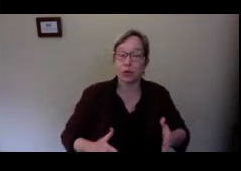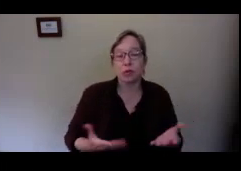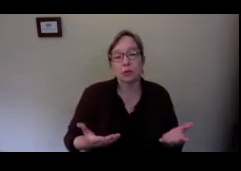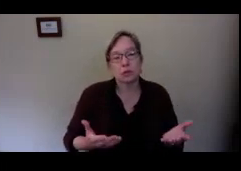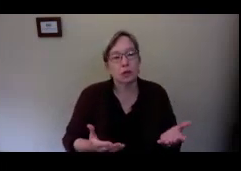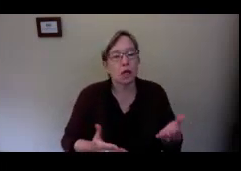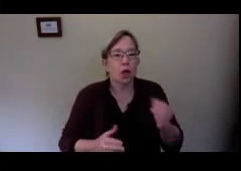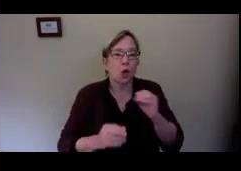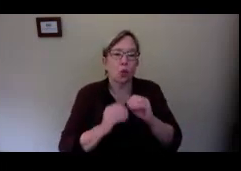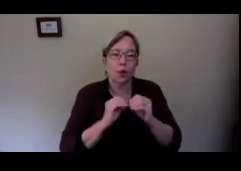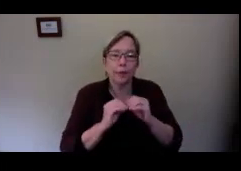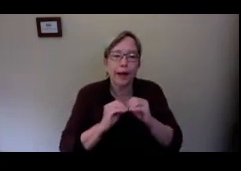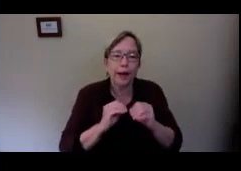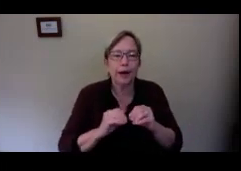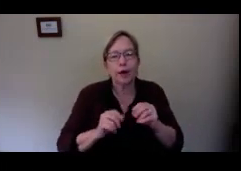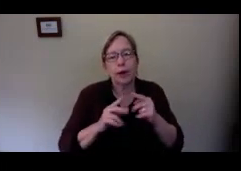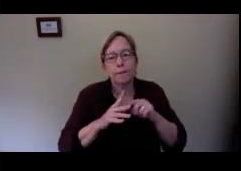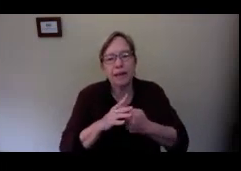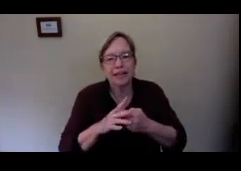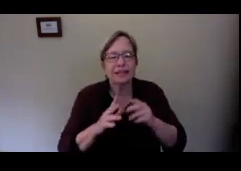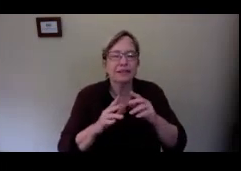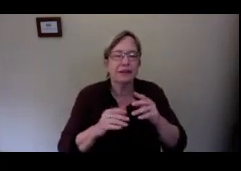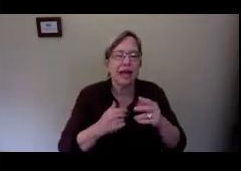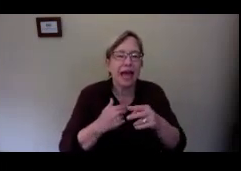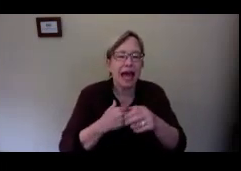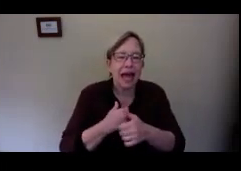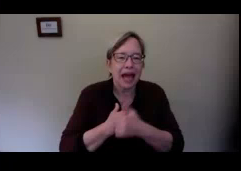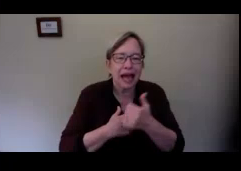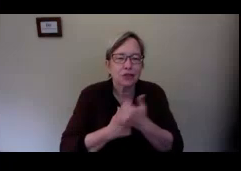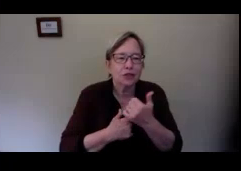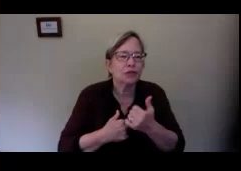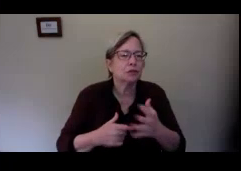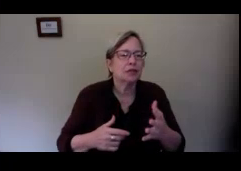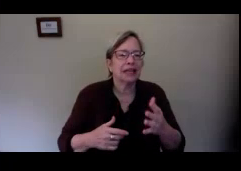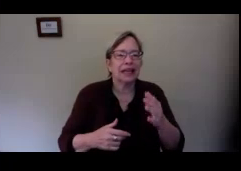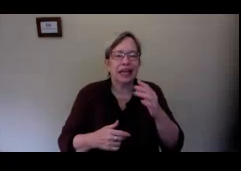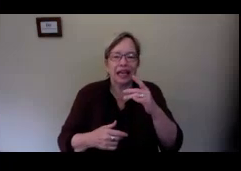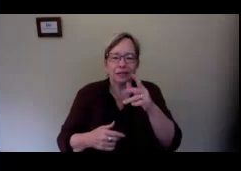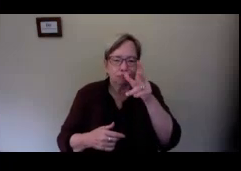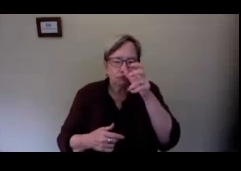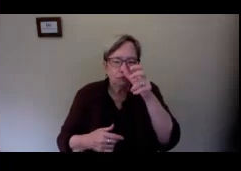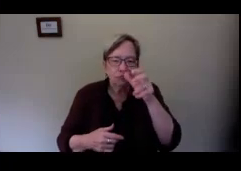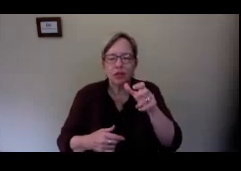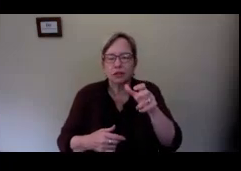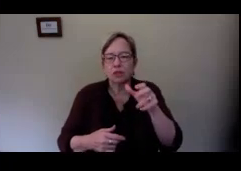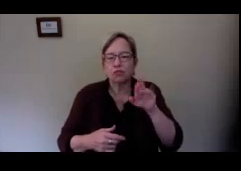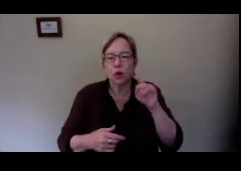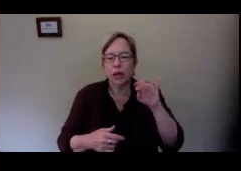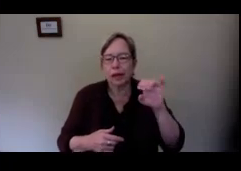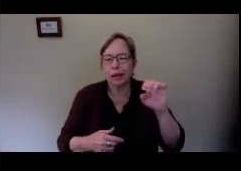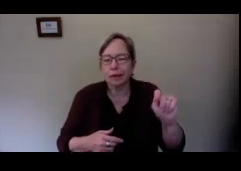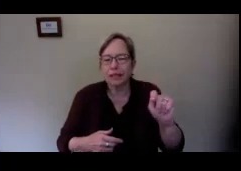disrepair, maintenance hazards, infestations can happen, and citations, but I think it's important to mention that not